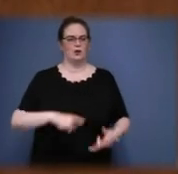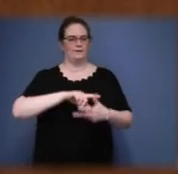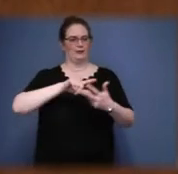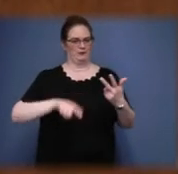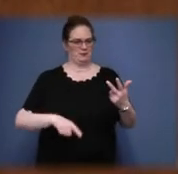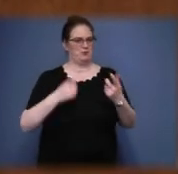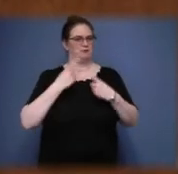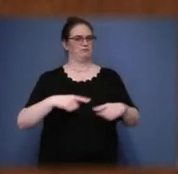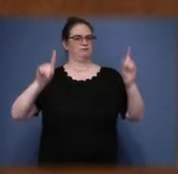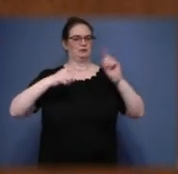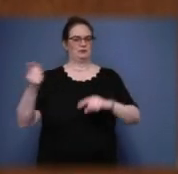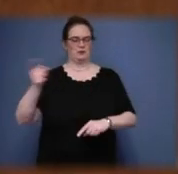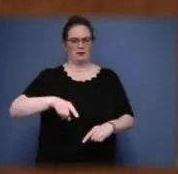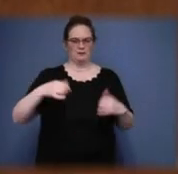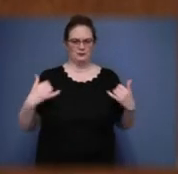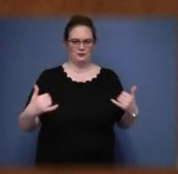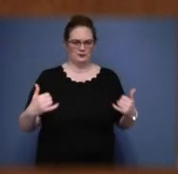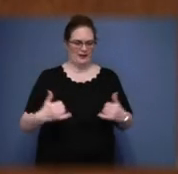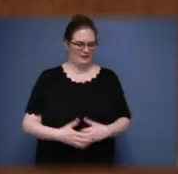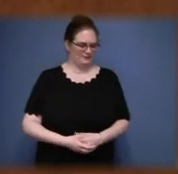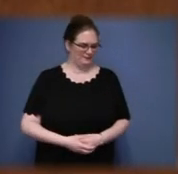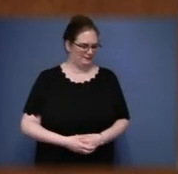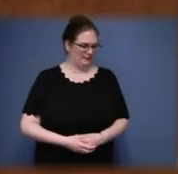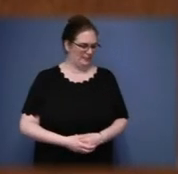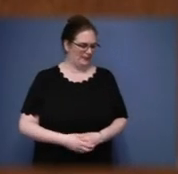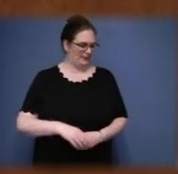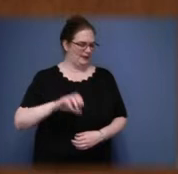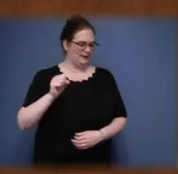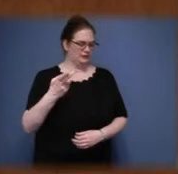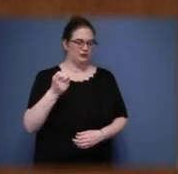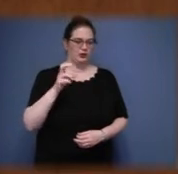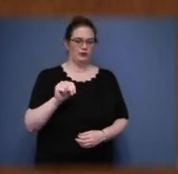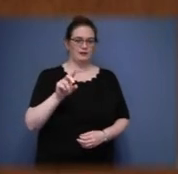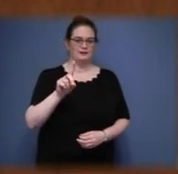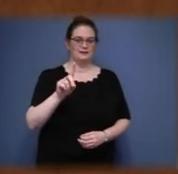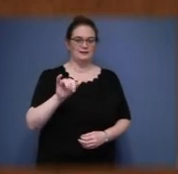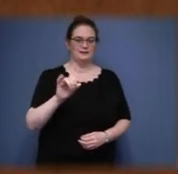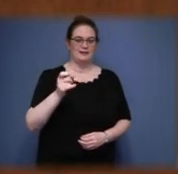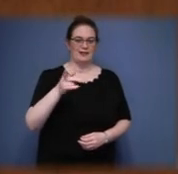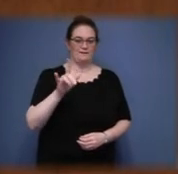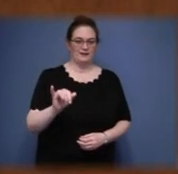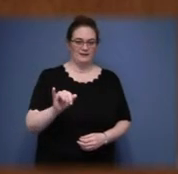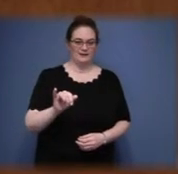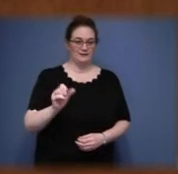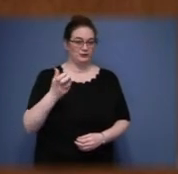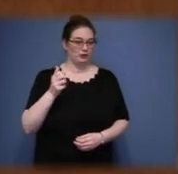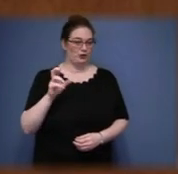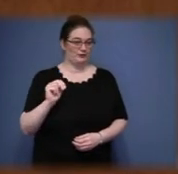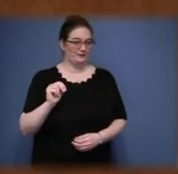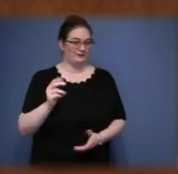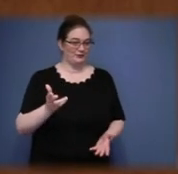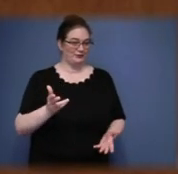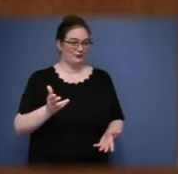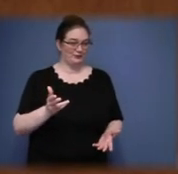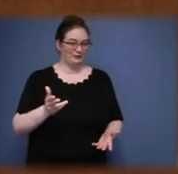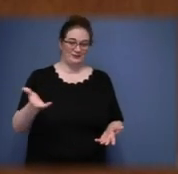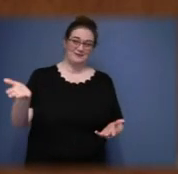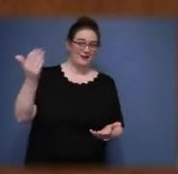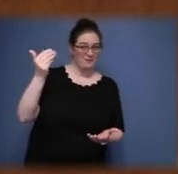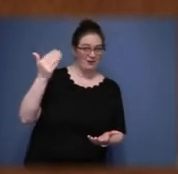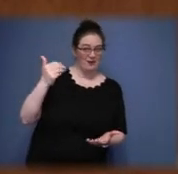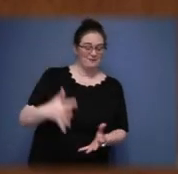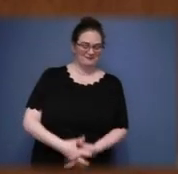today. And the first is Sharon DeSalvi. And is Sharon here? Come on